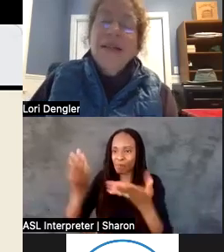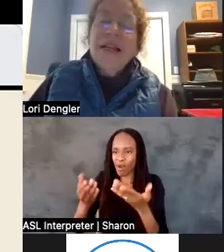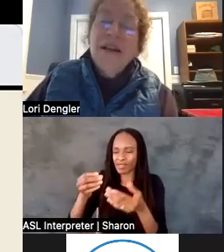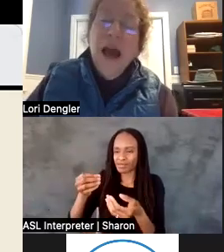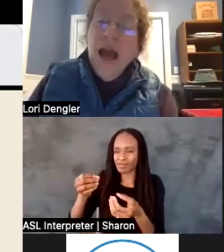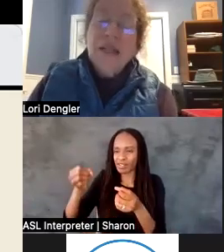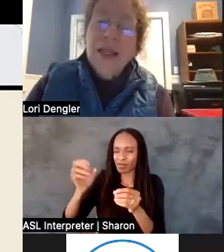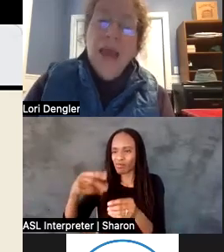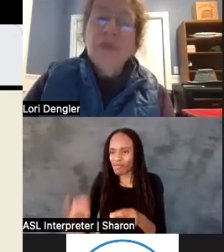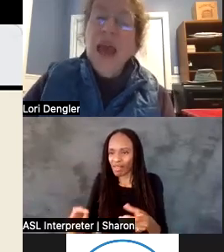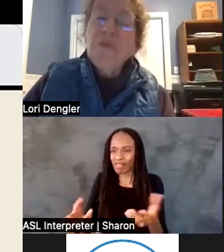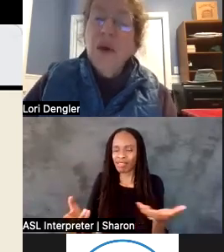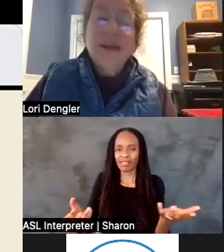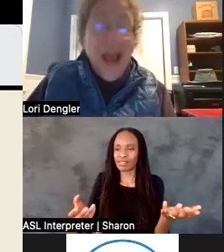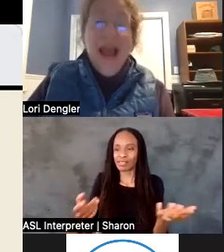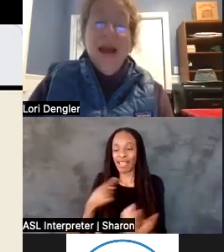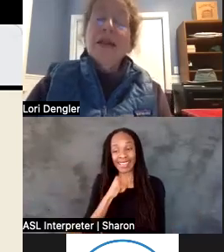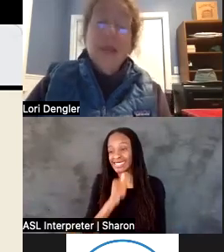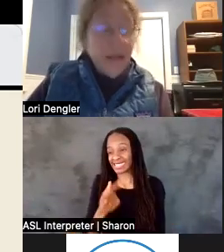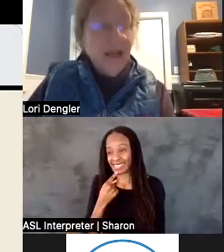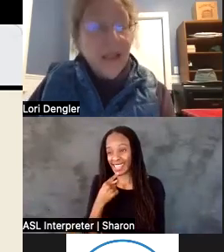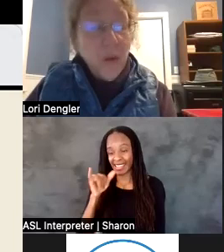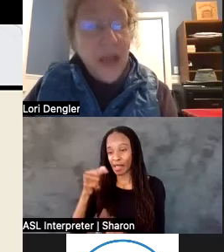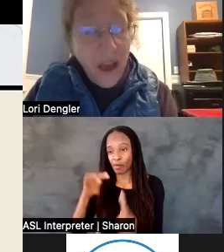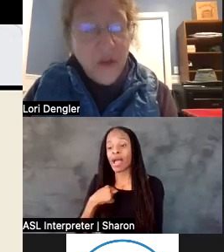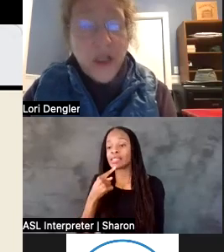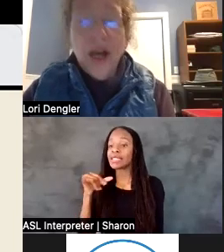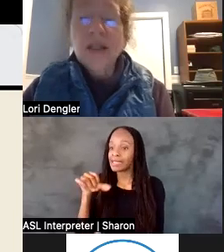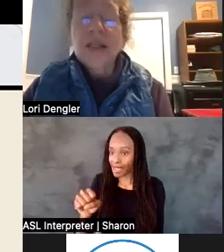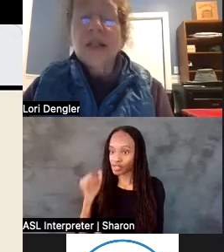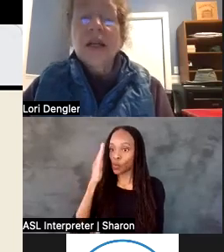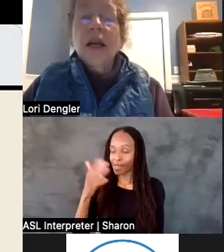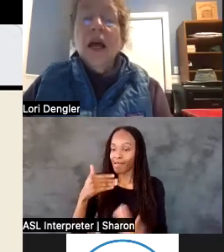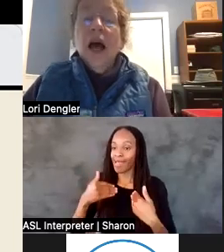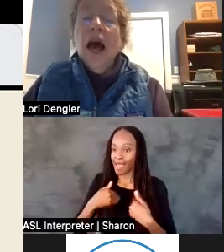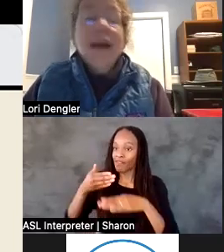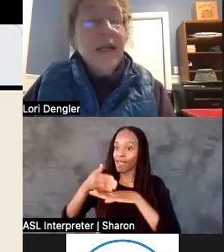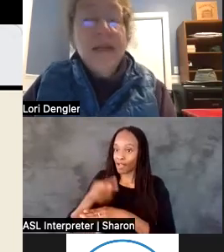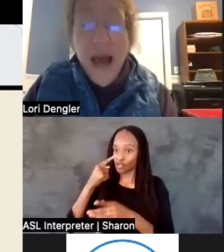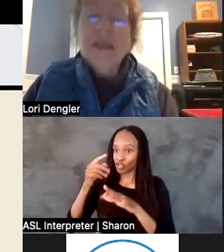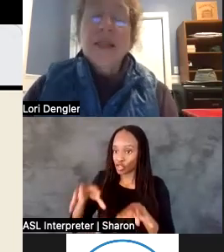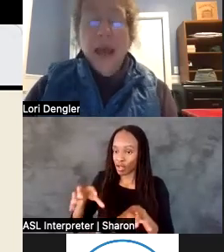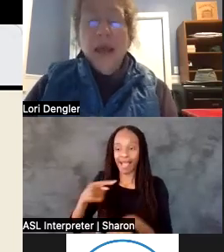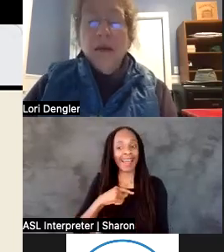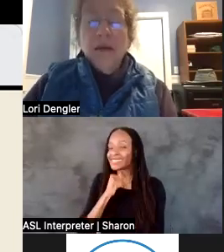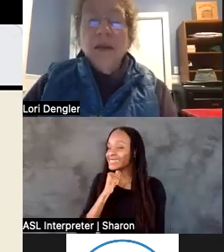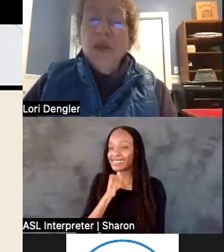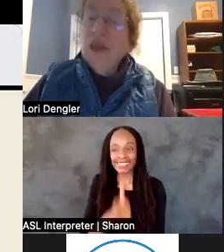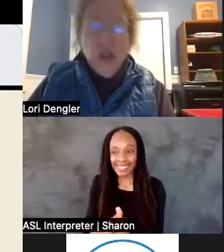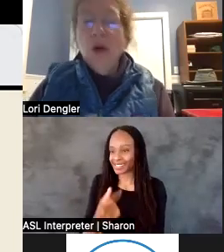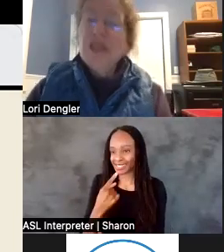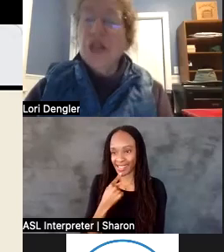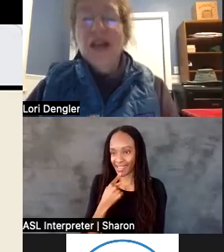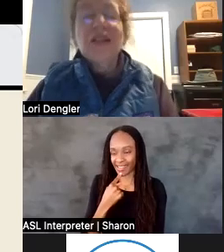I did not say at that point, I said, yes, there'll be aftershocks. I did not say that